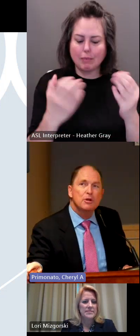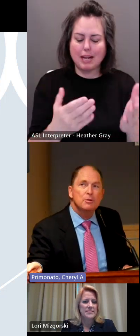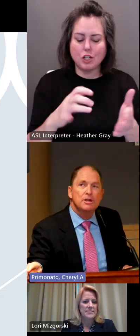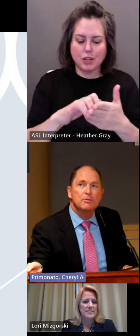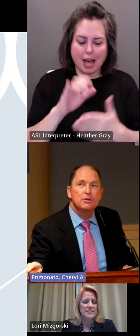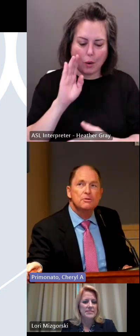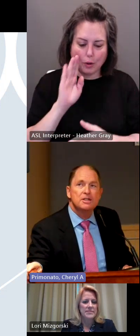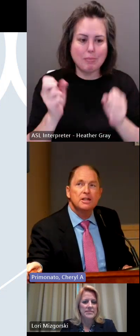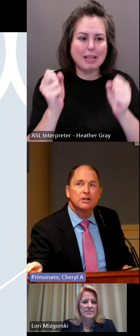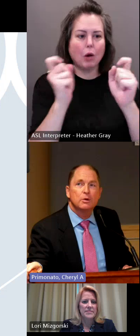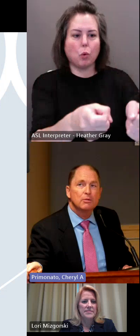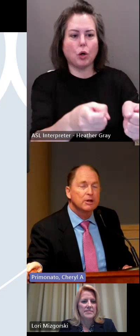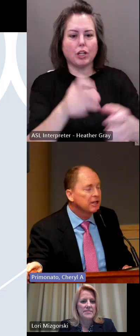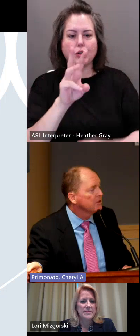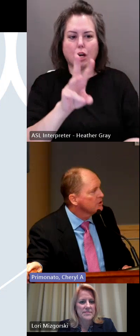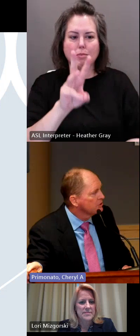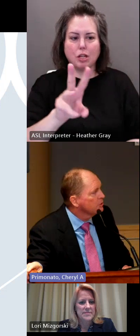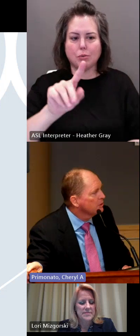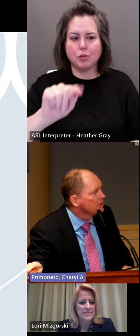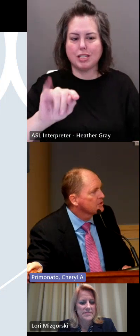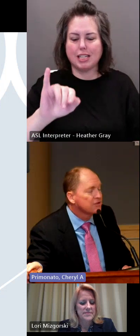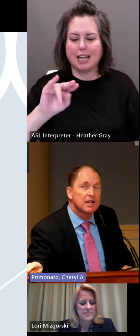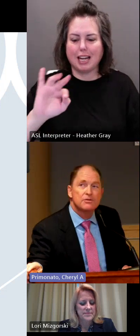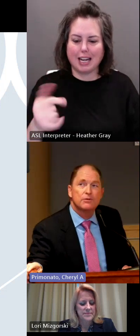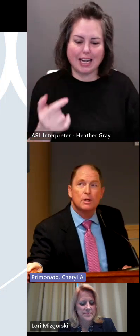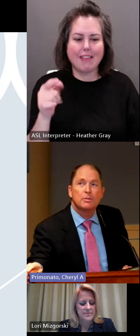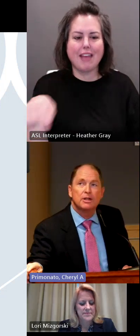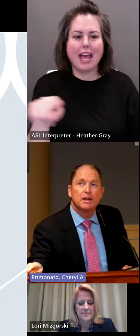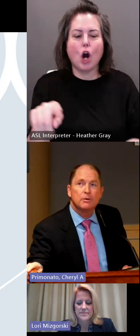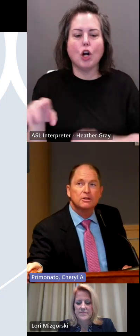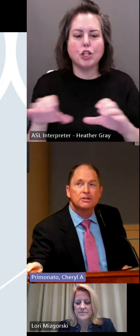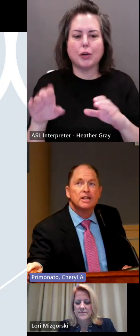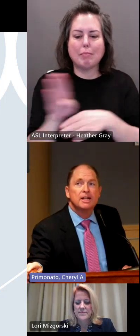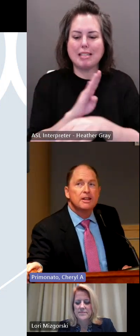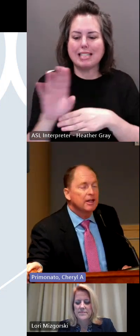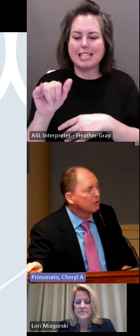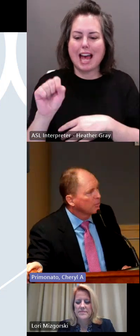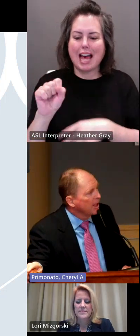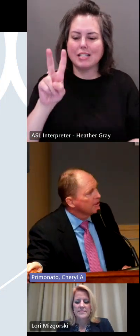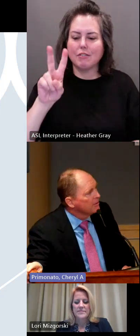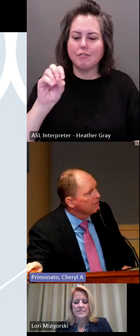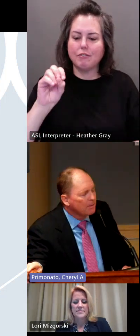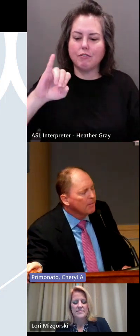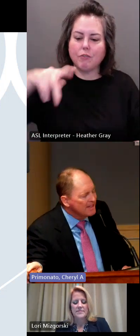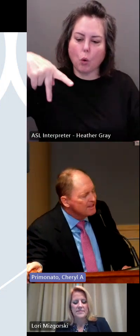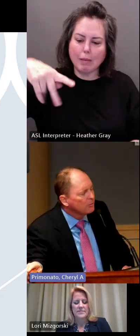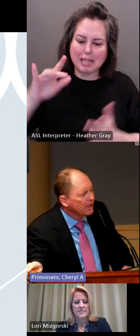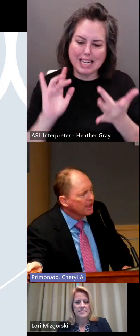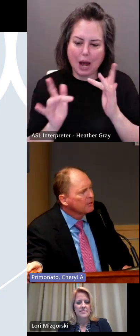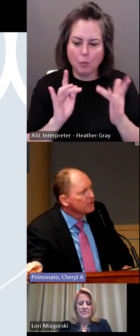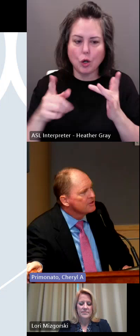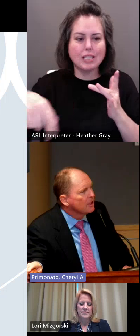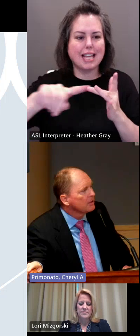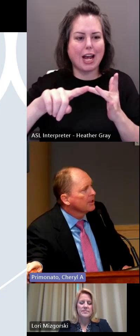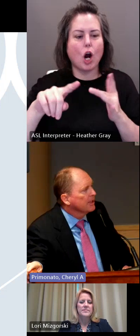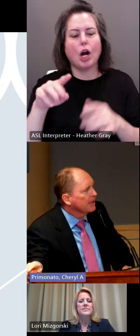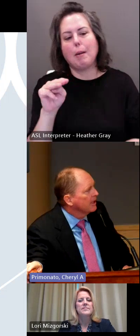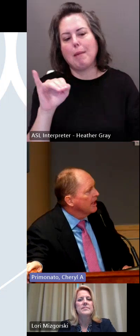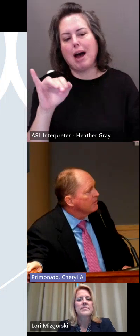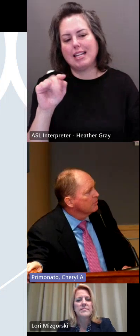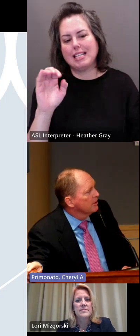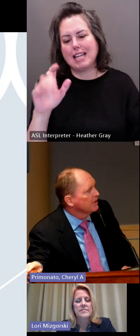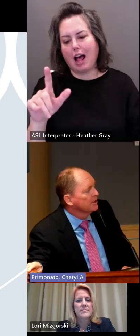to WWT Incorporated, which is doing business as VoIP Networks. They are a Mitel Platinum reseller.